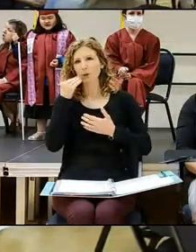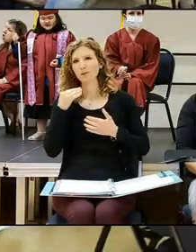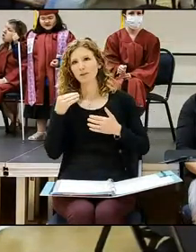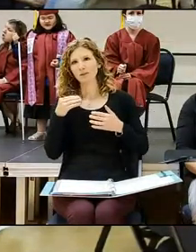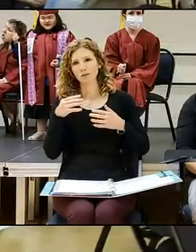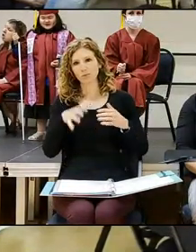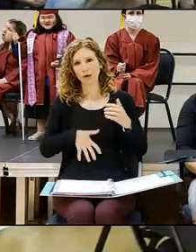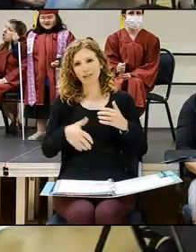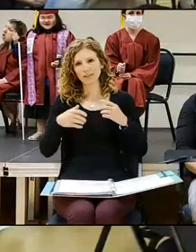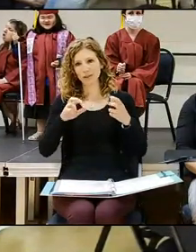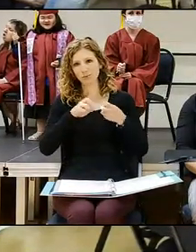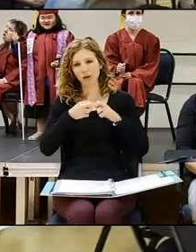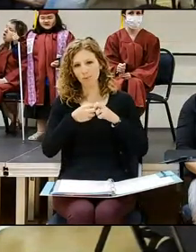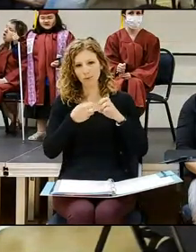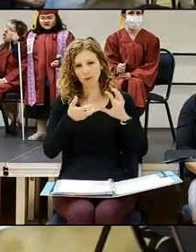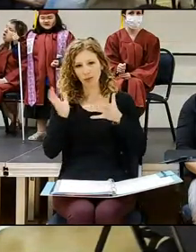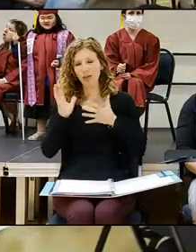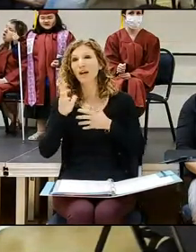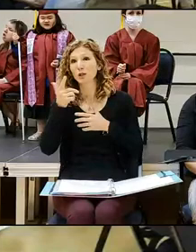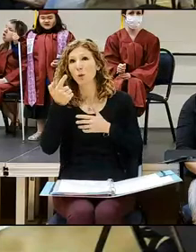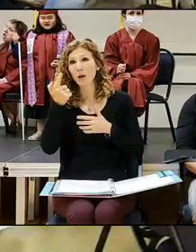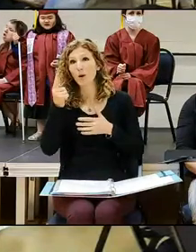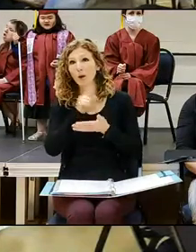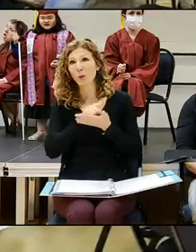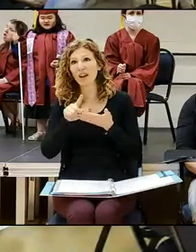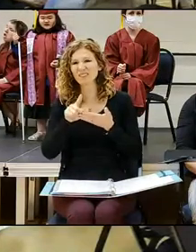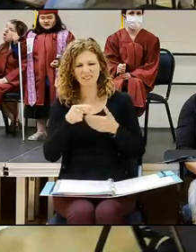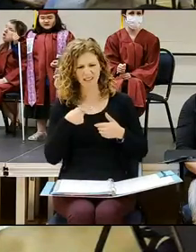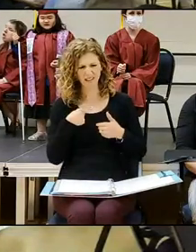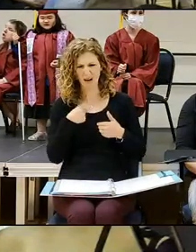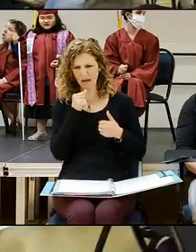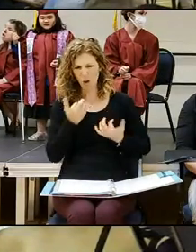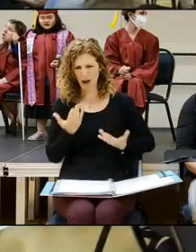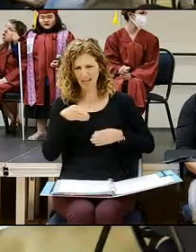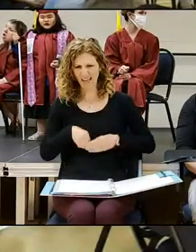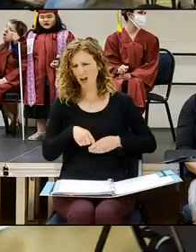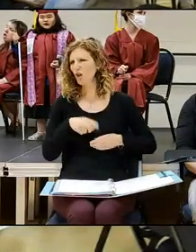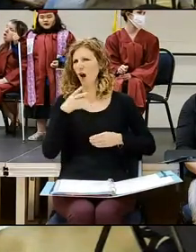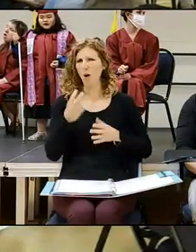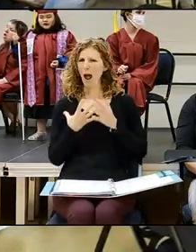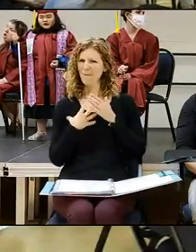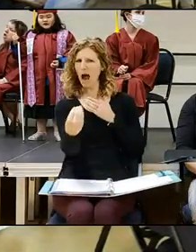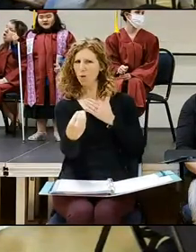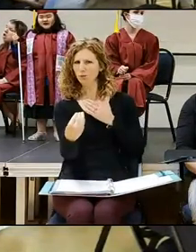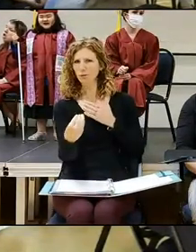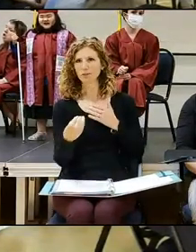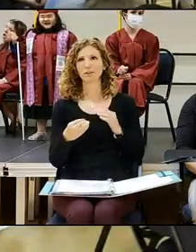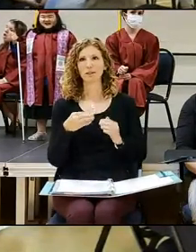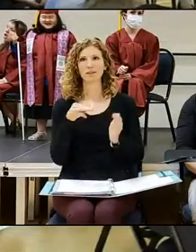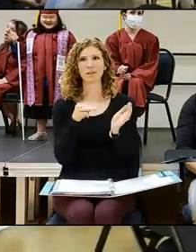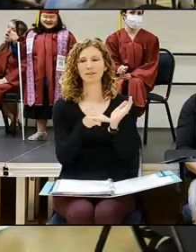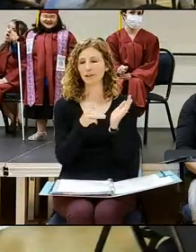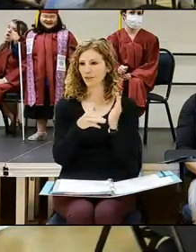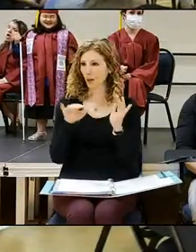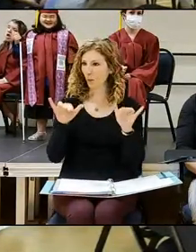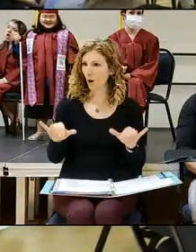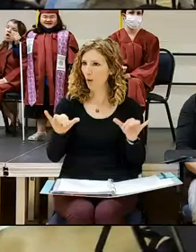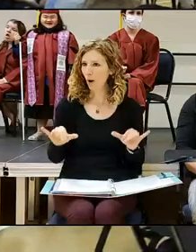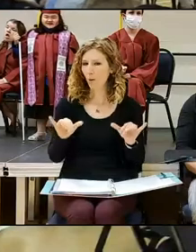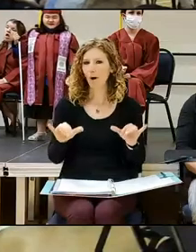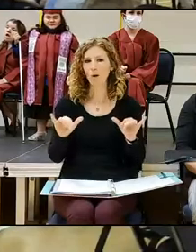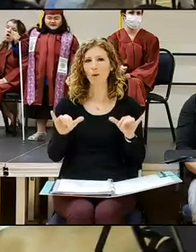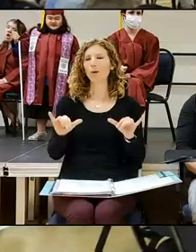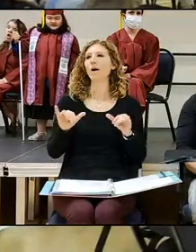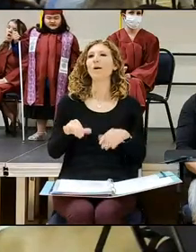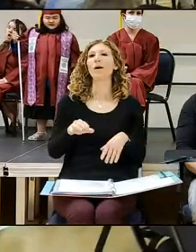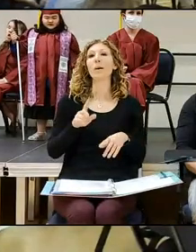thought, I'm not bleeding. I'm head down. Well, the doctors luckily said, no, buddy, you have to stay a little bit longer.